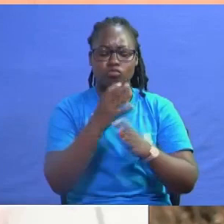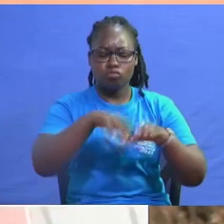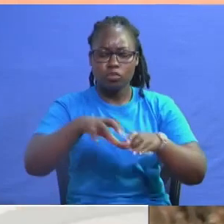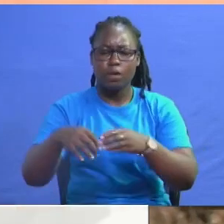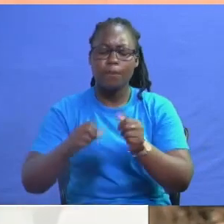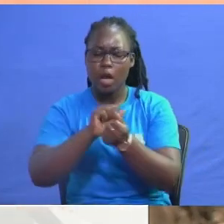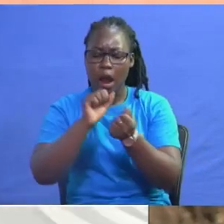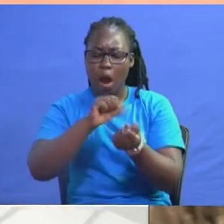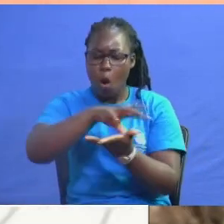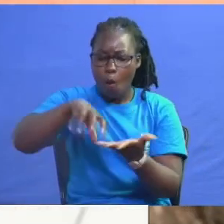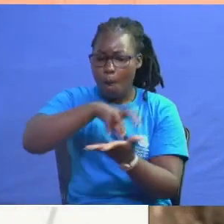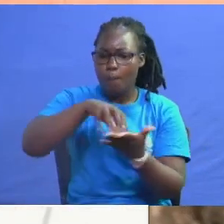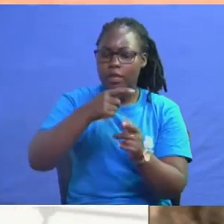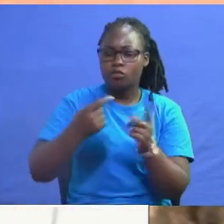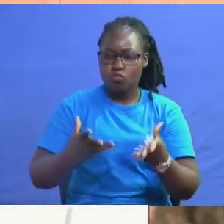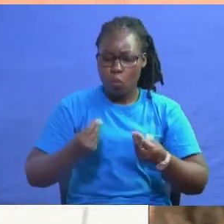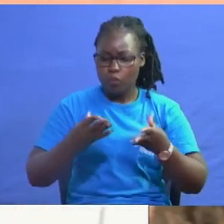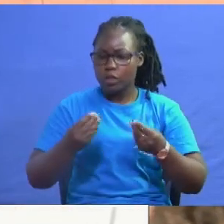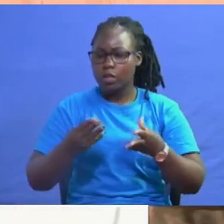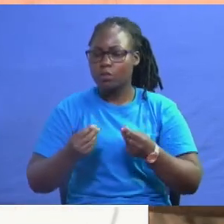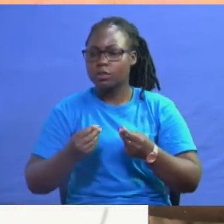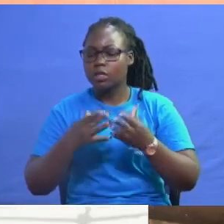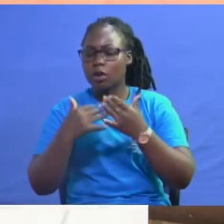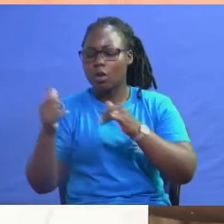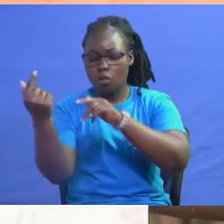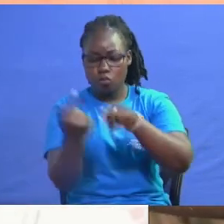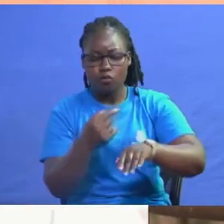National Cereal and Produce Board in Embu Depot.